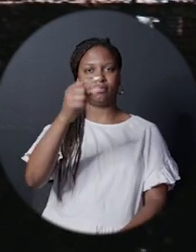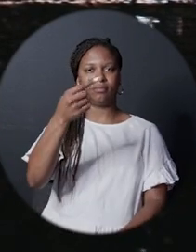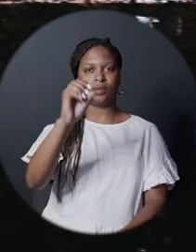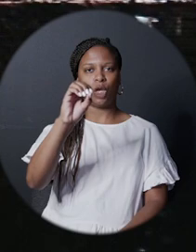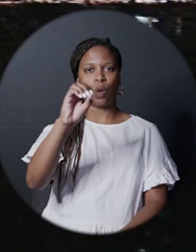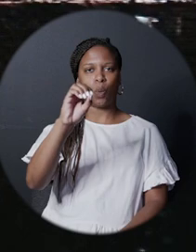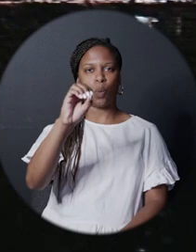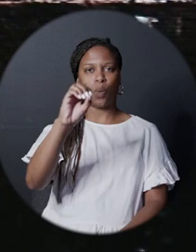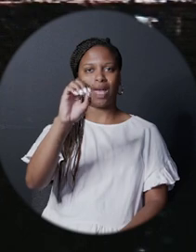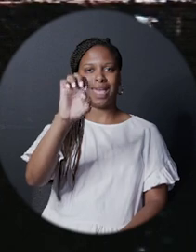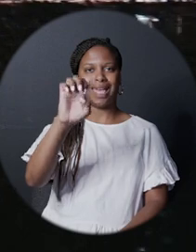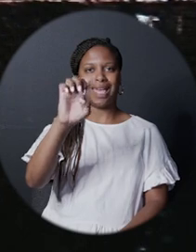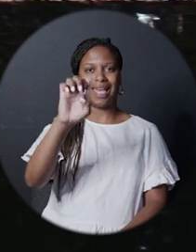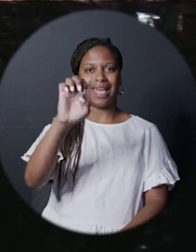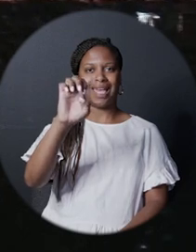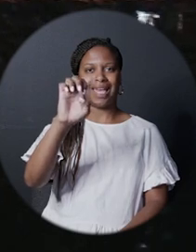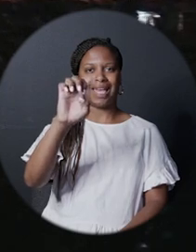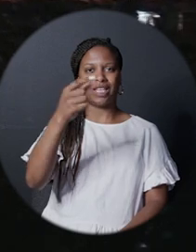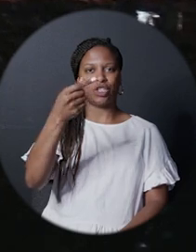Ego.